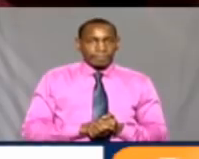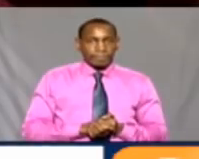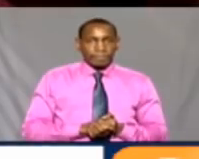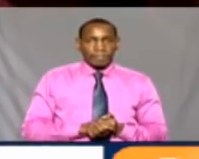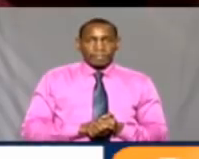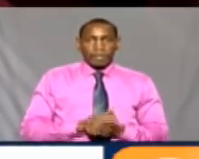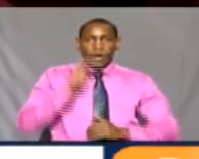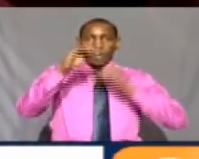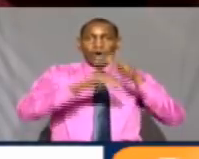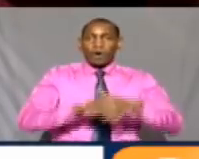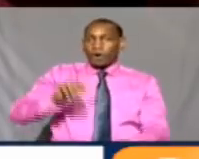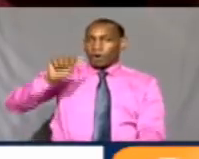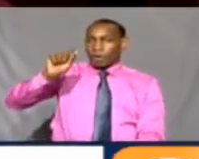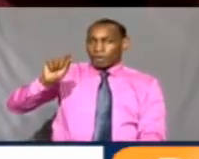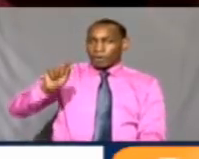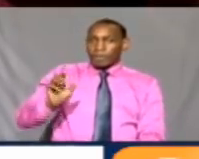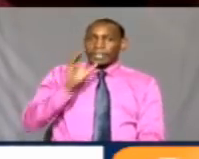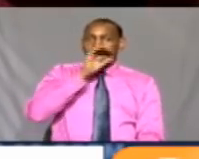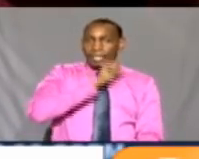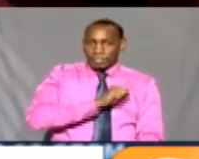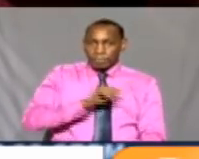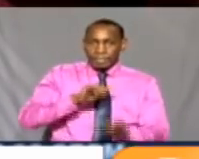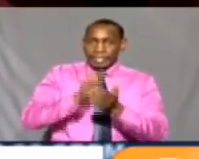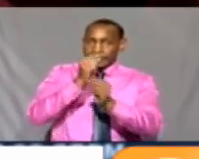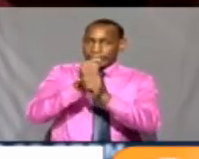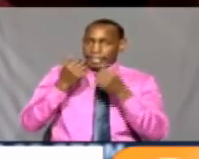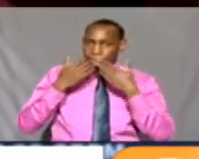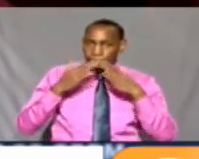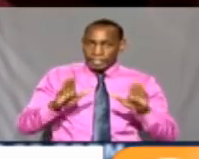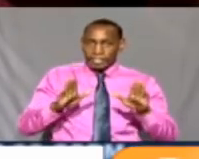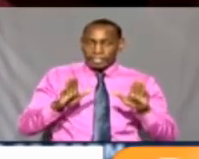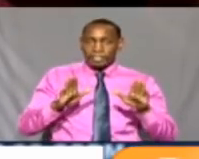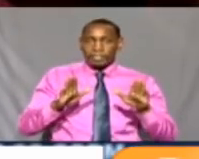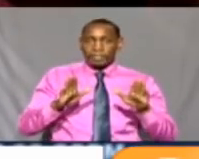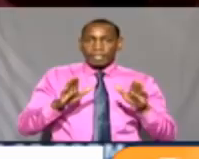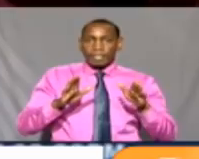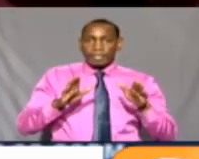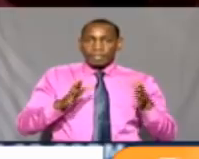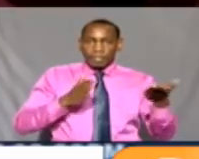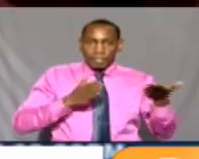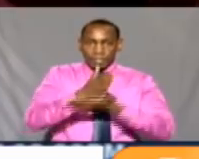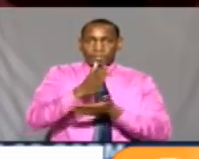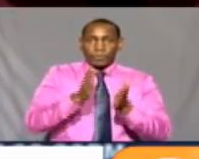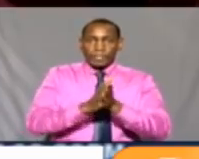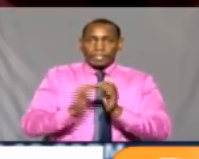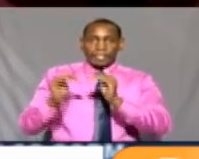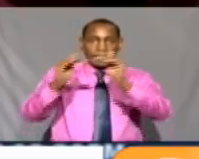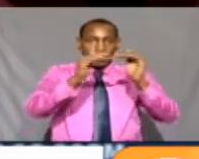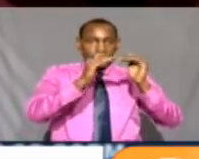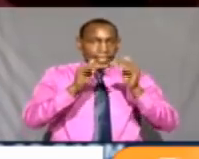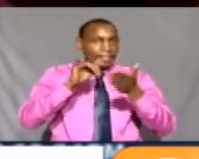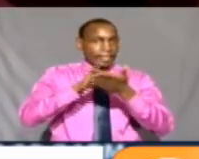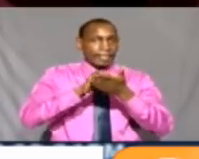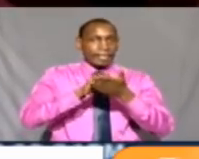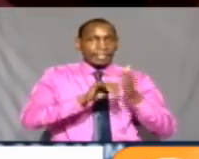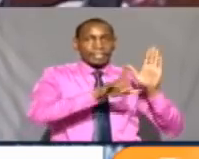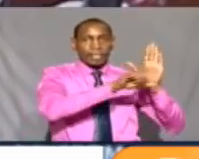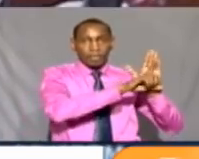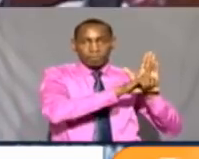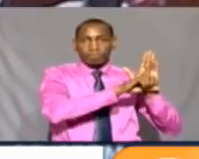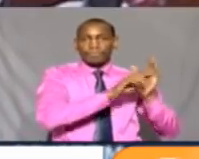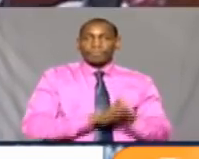all acts are presumed to have been done rightly and regularly. That's the principle of